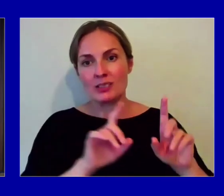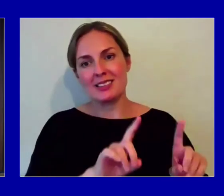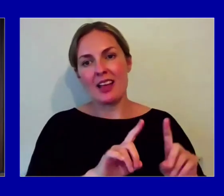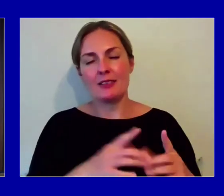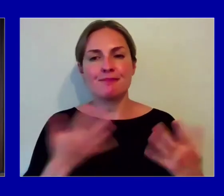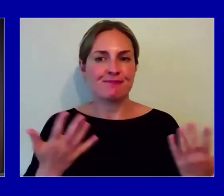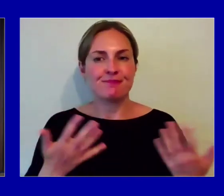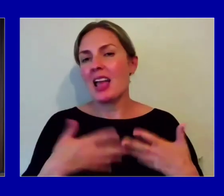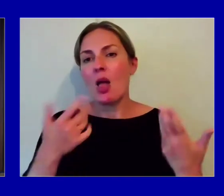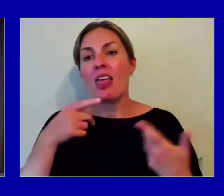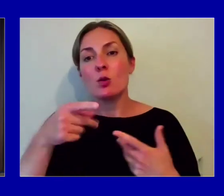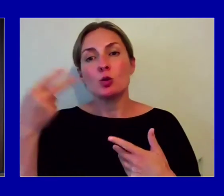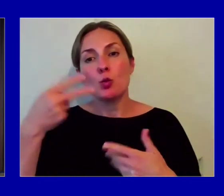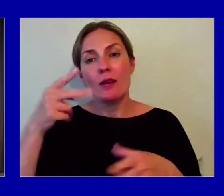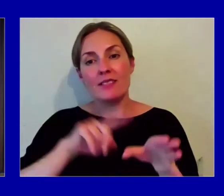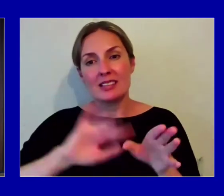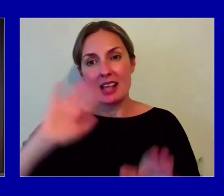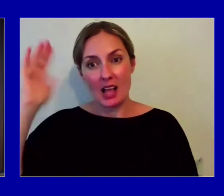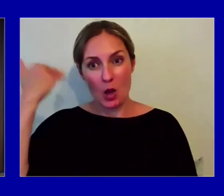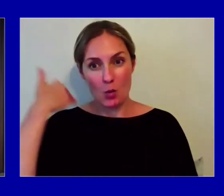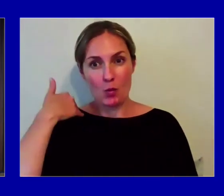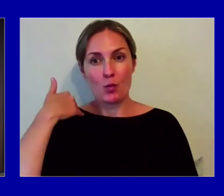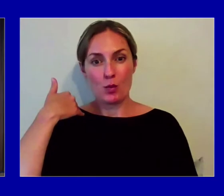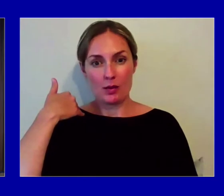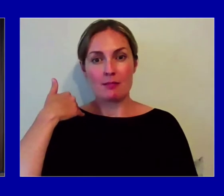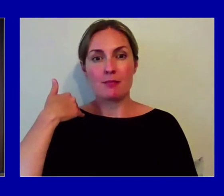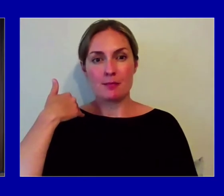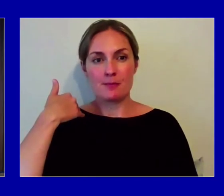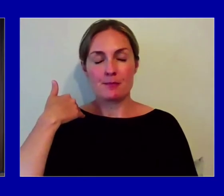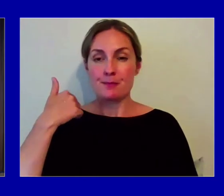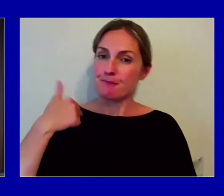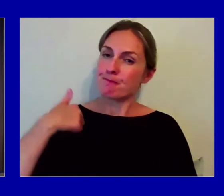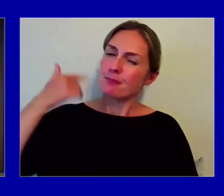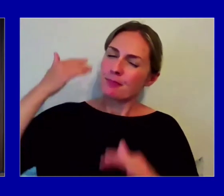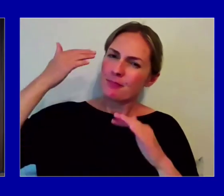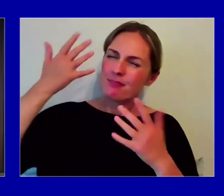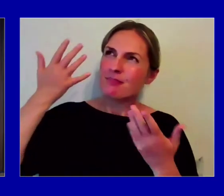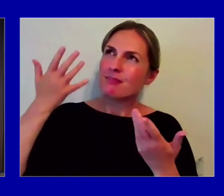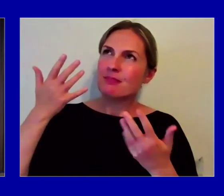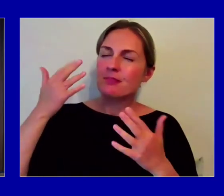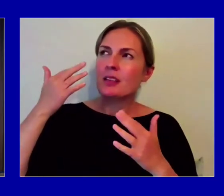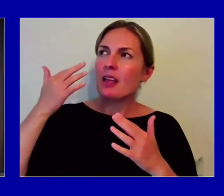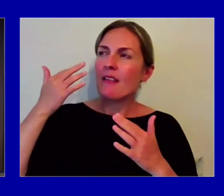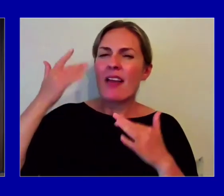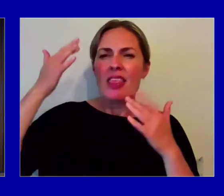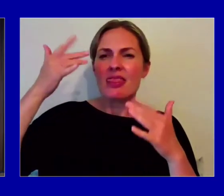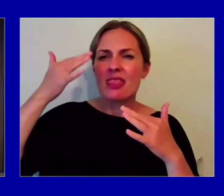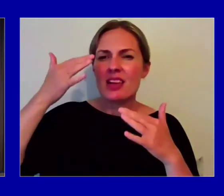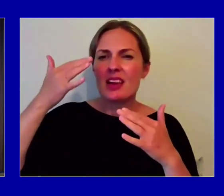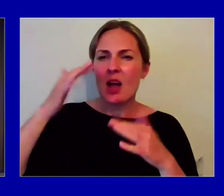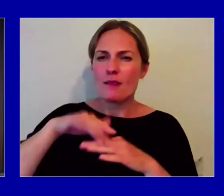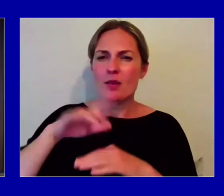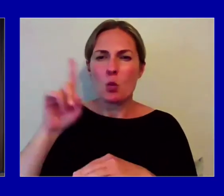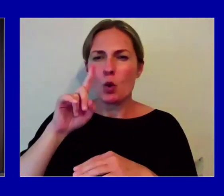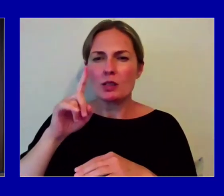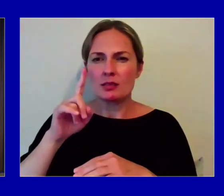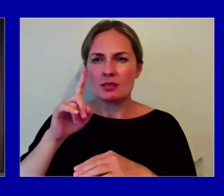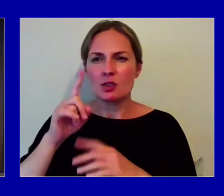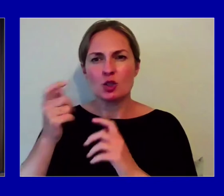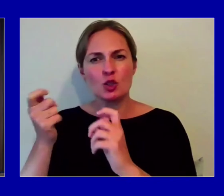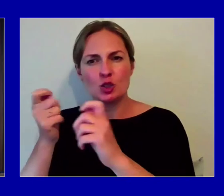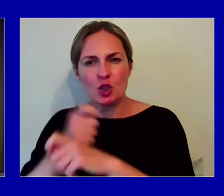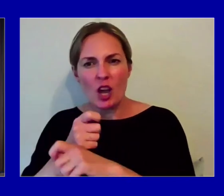thinking about what has changed and what hasn't changed. And then the